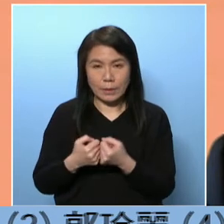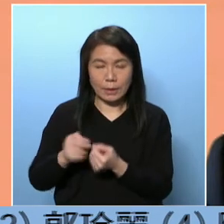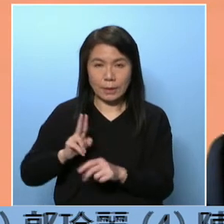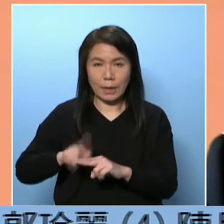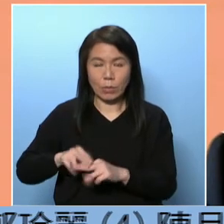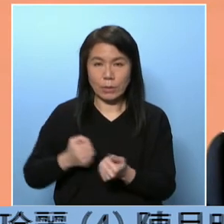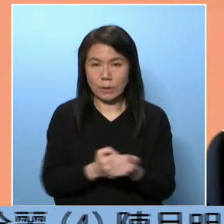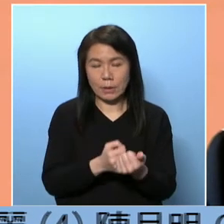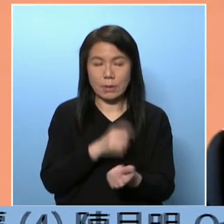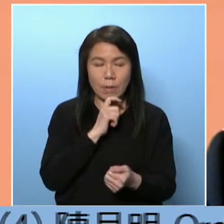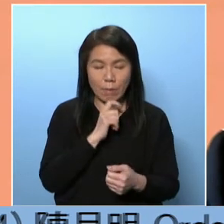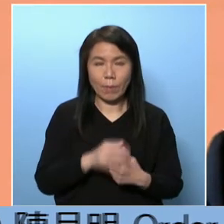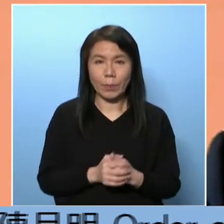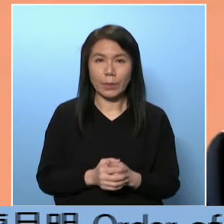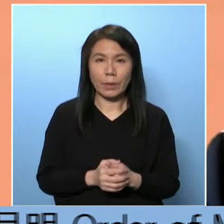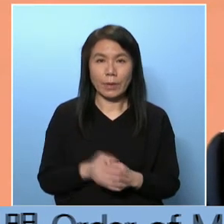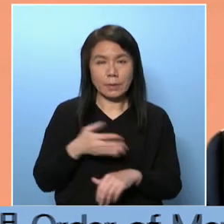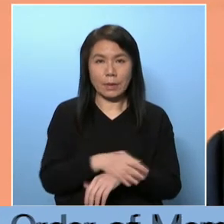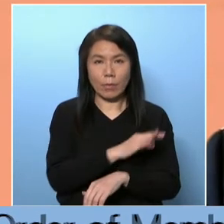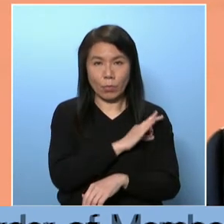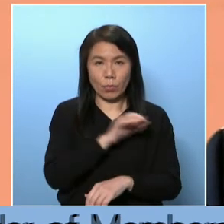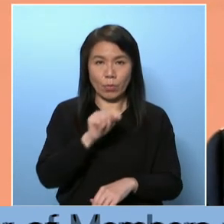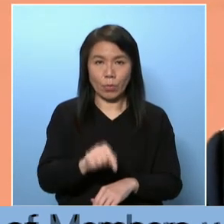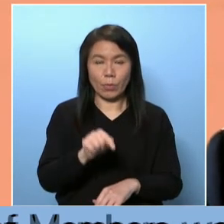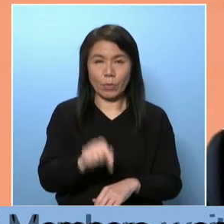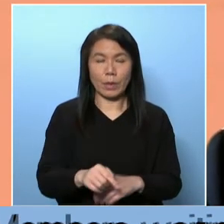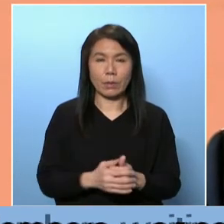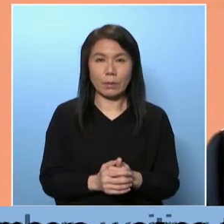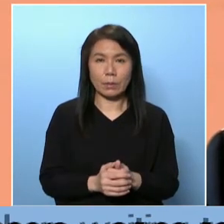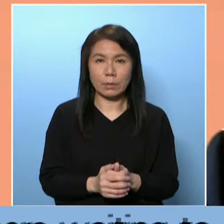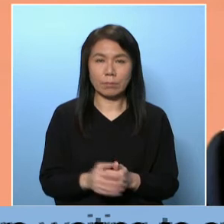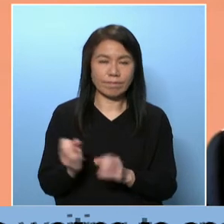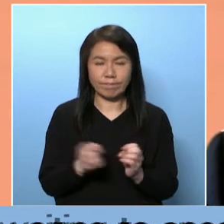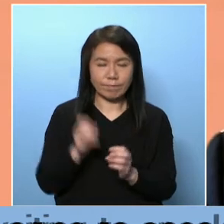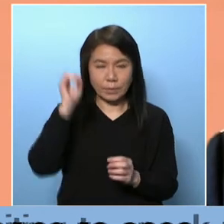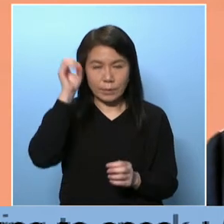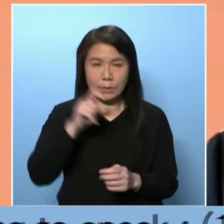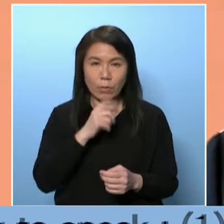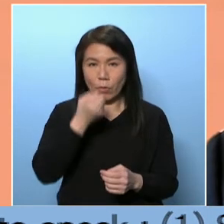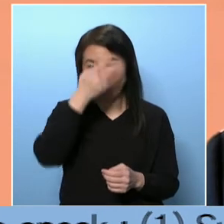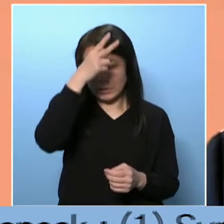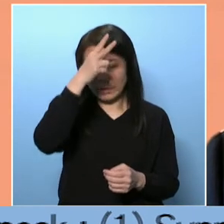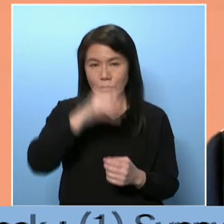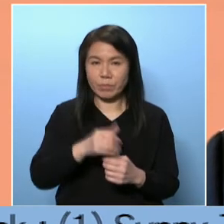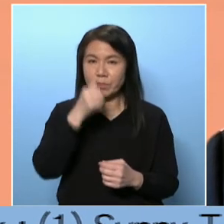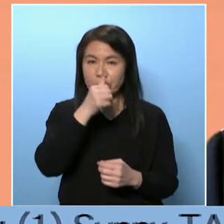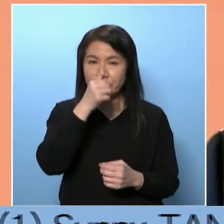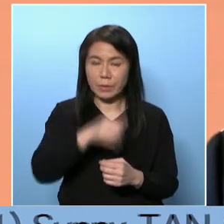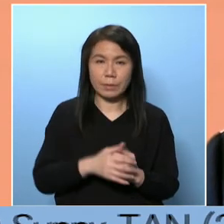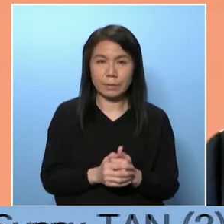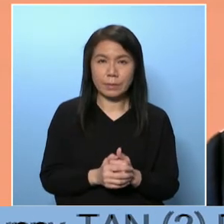ceased getting the support from the central authorities. They have never ceased working together